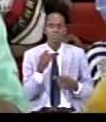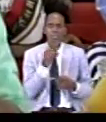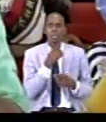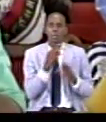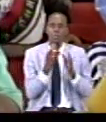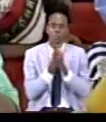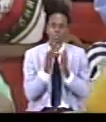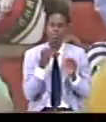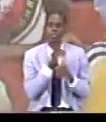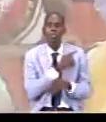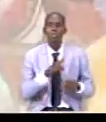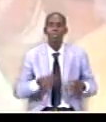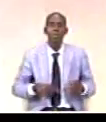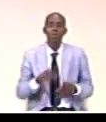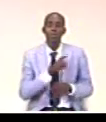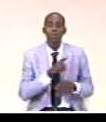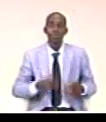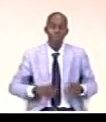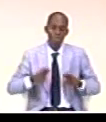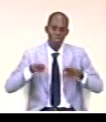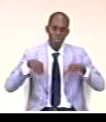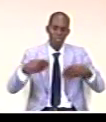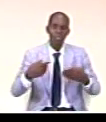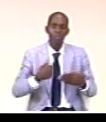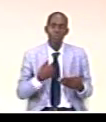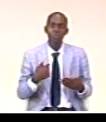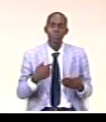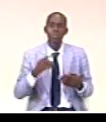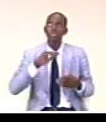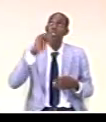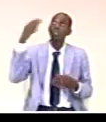let me continue to keep that grace in the name of Jesus.